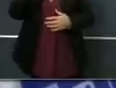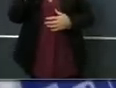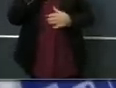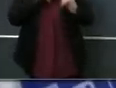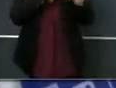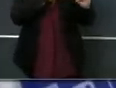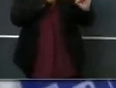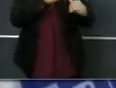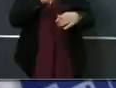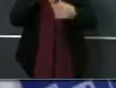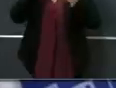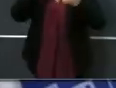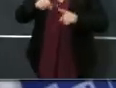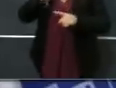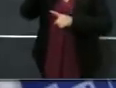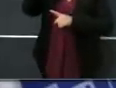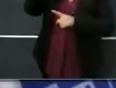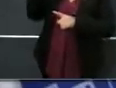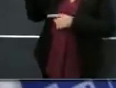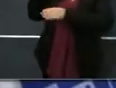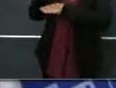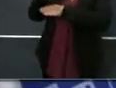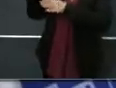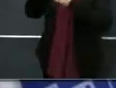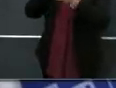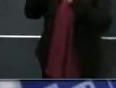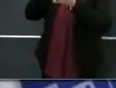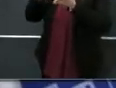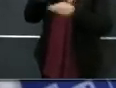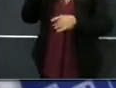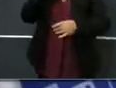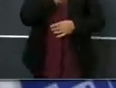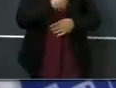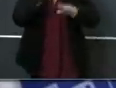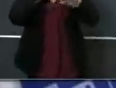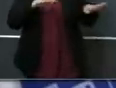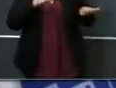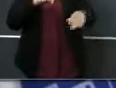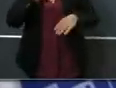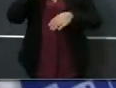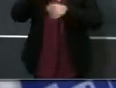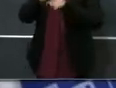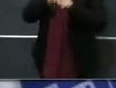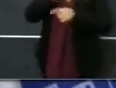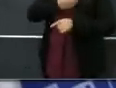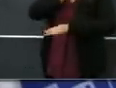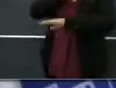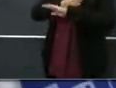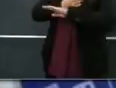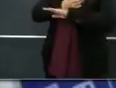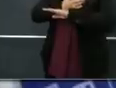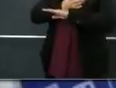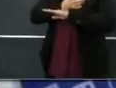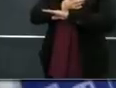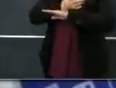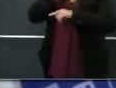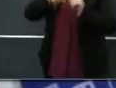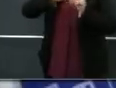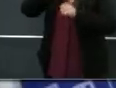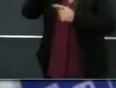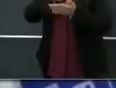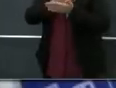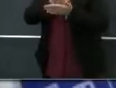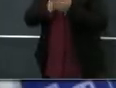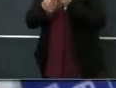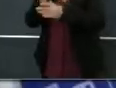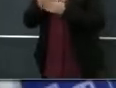I watched our governor stand here and share that he told our daughter that she wouldn't be going back to school this spring. With 4 little ones